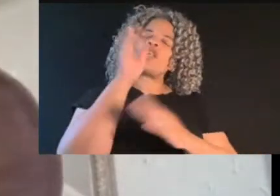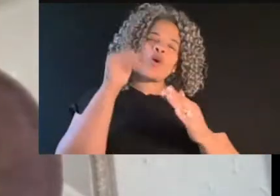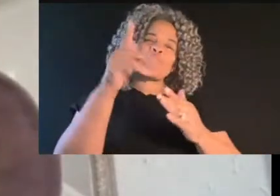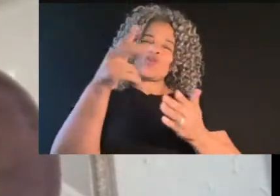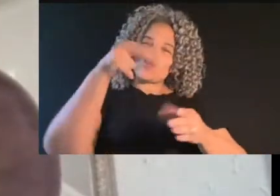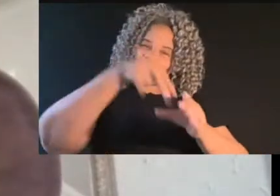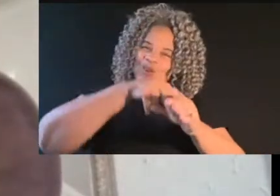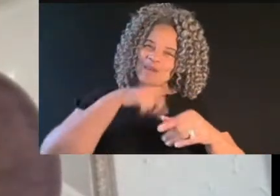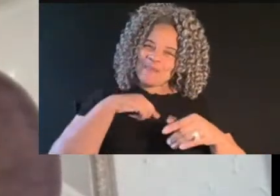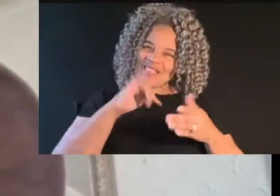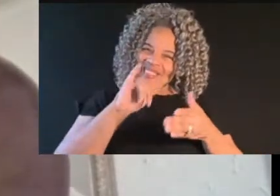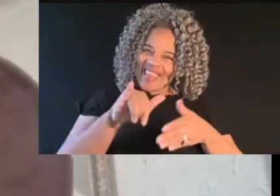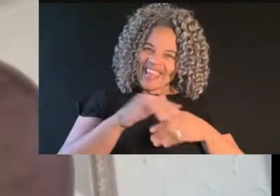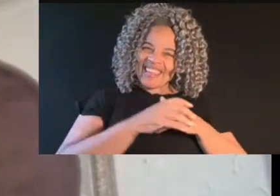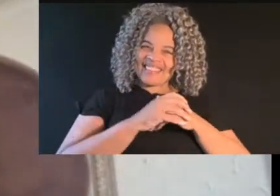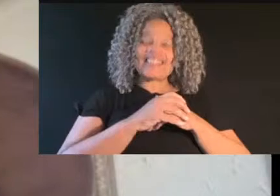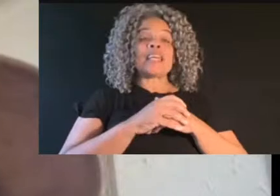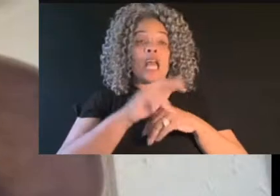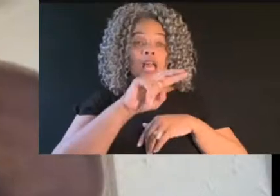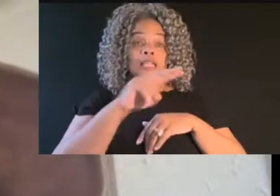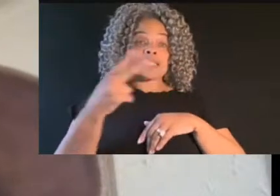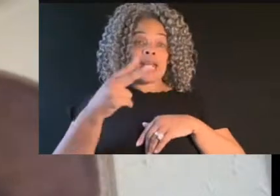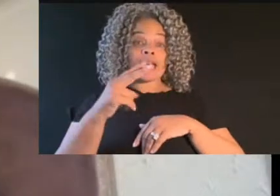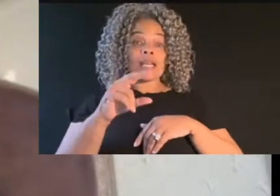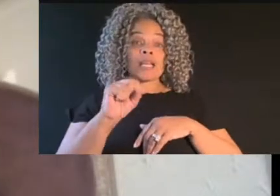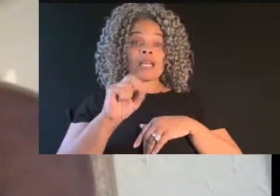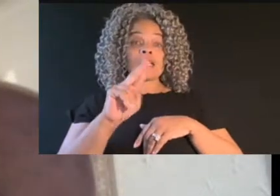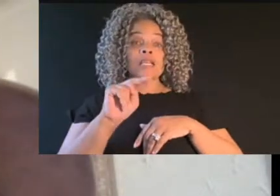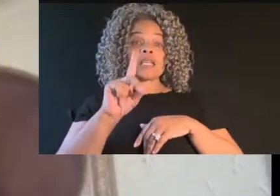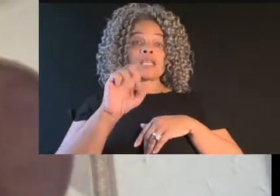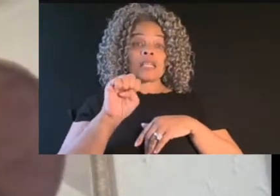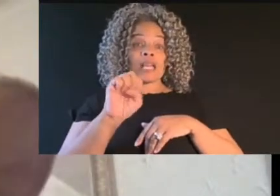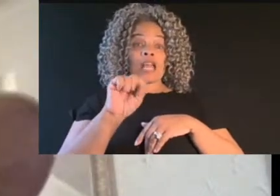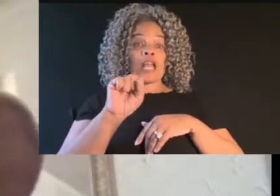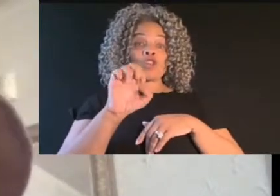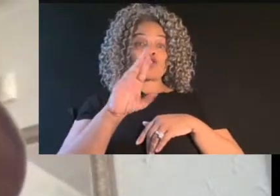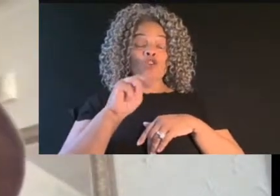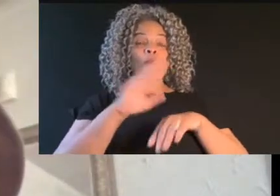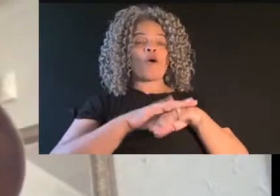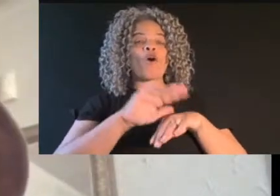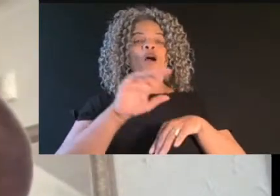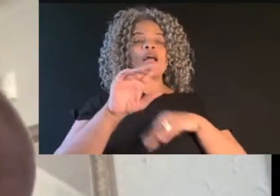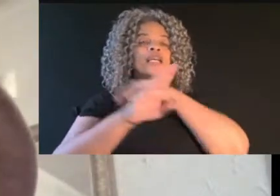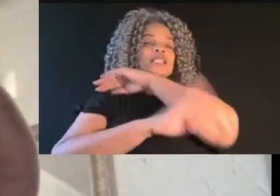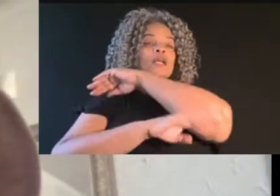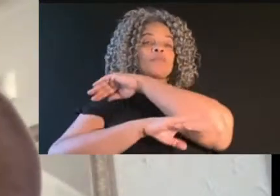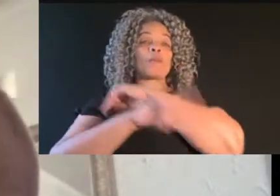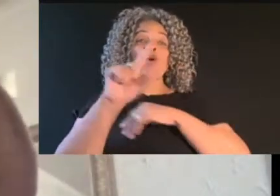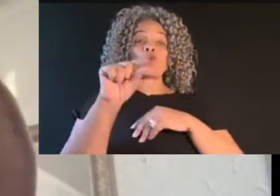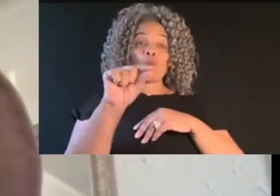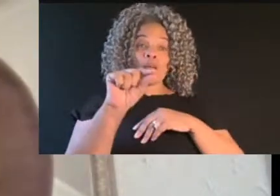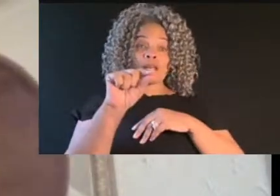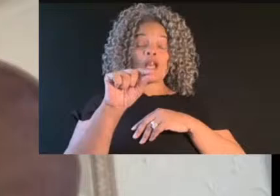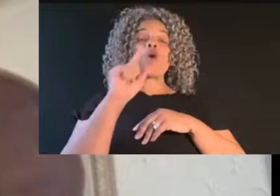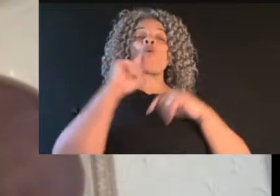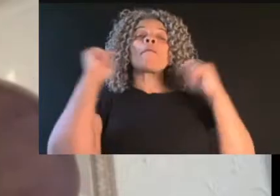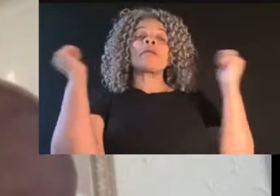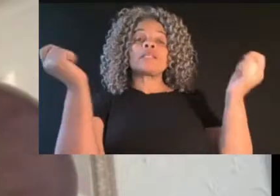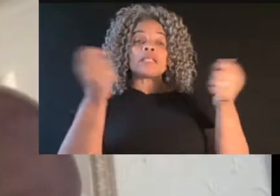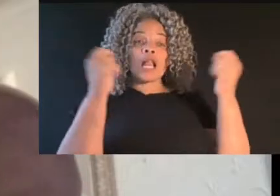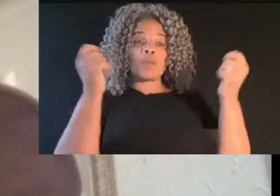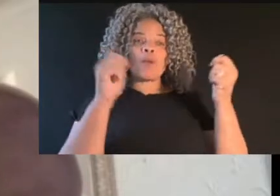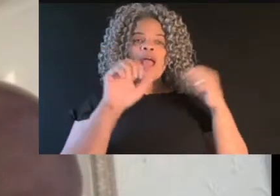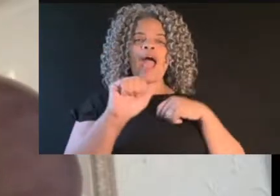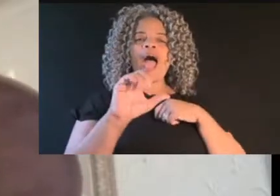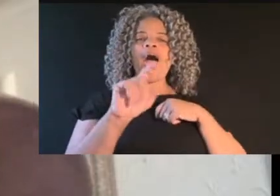that. The second Sundae sermon is coming up on September 20th, and we're going to be celebrating